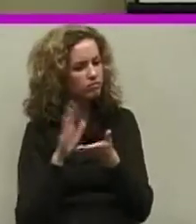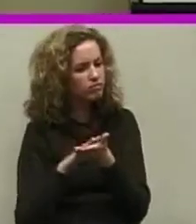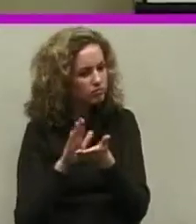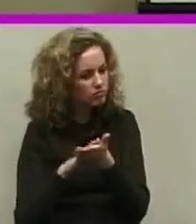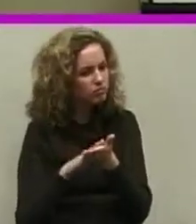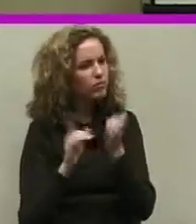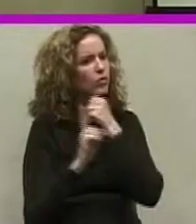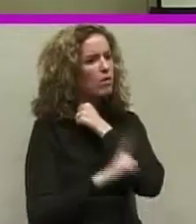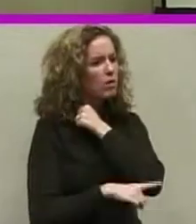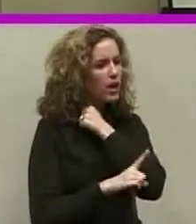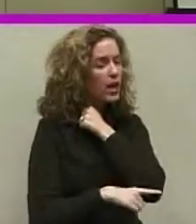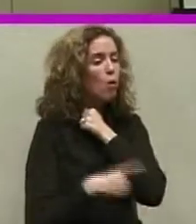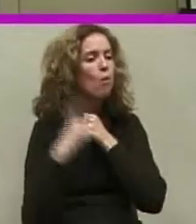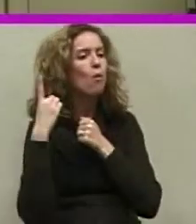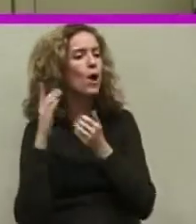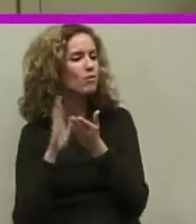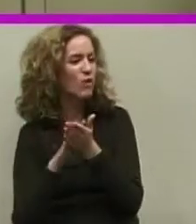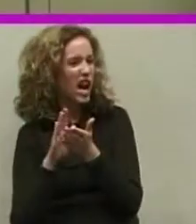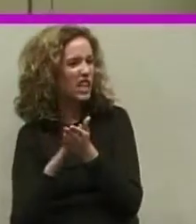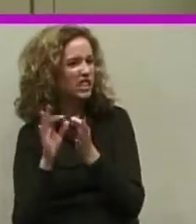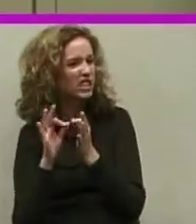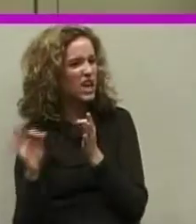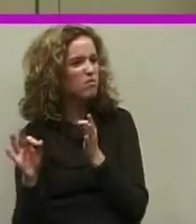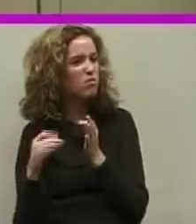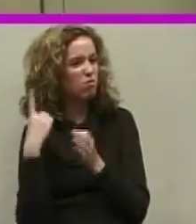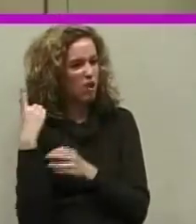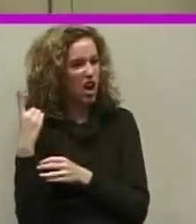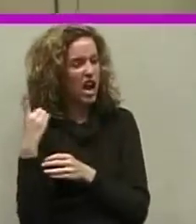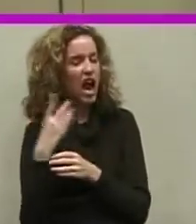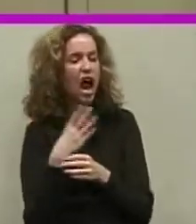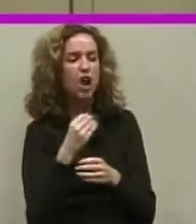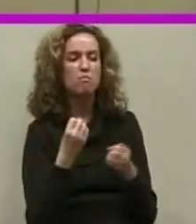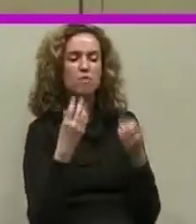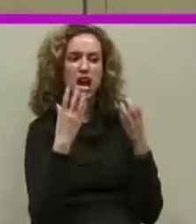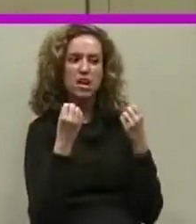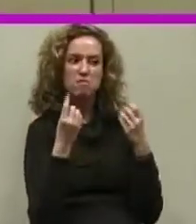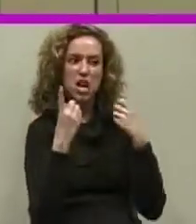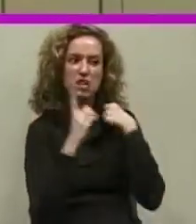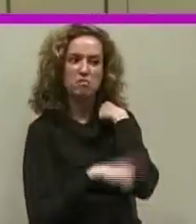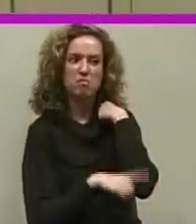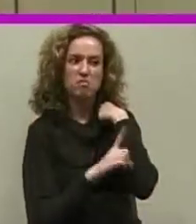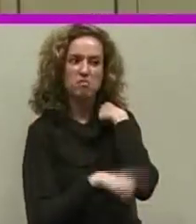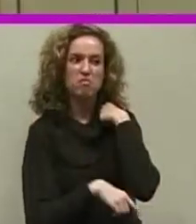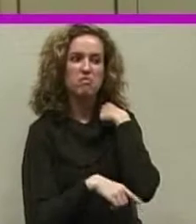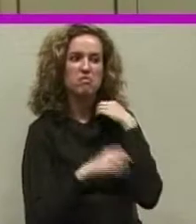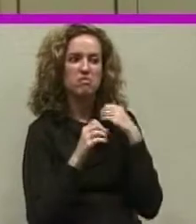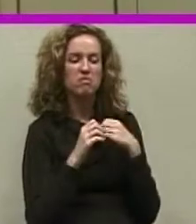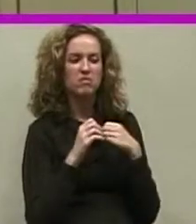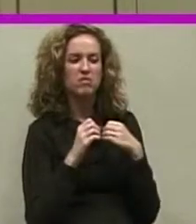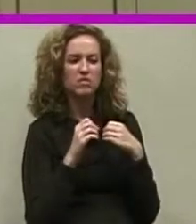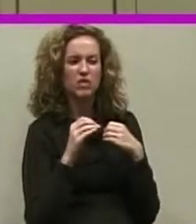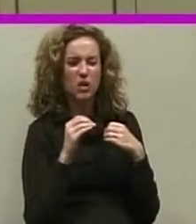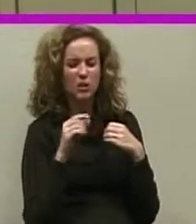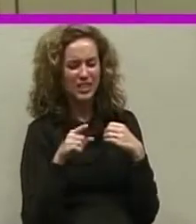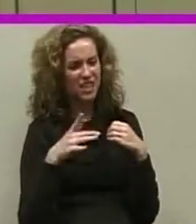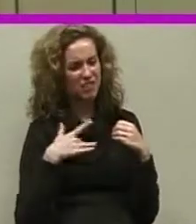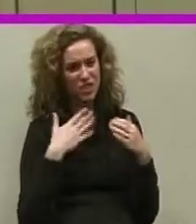You got one praise statement and lots of reprimand. You think he feels good about himself here at